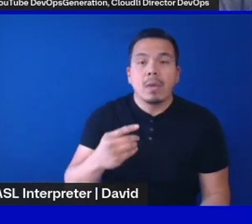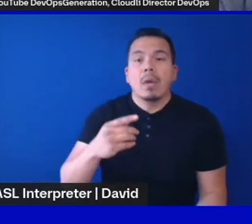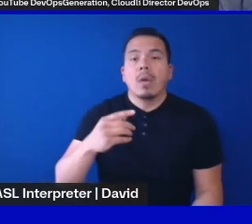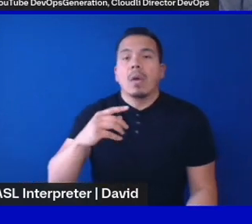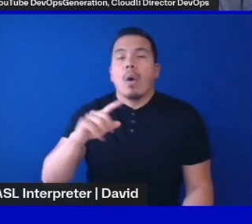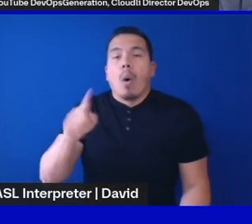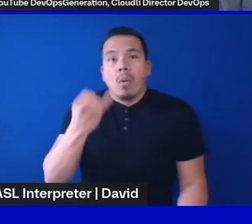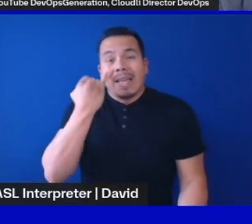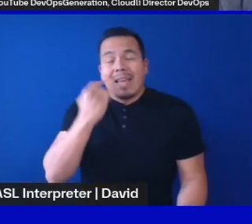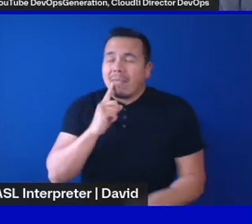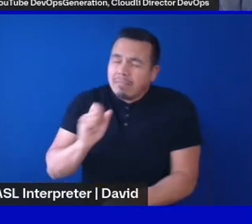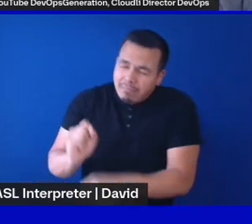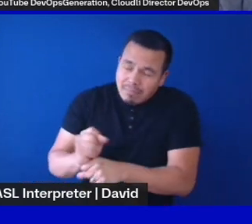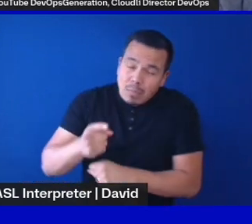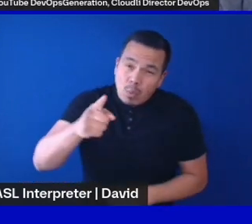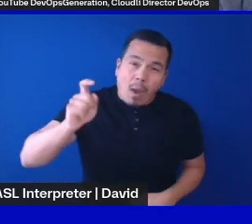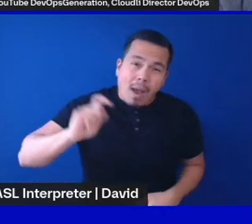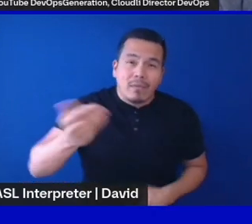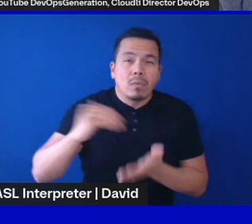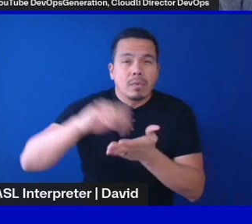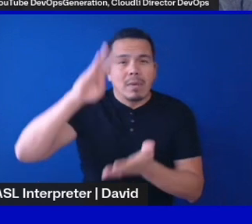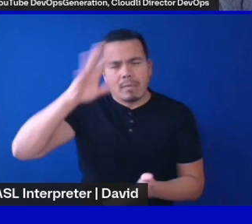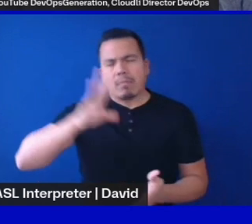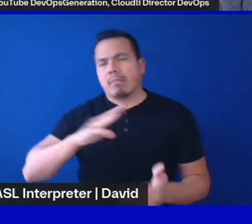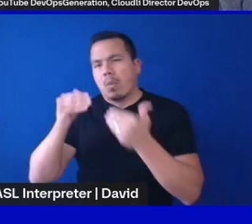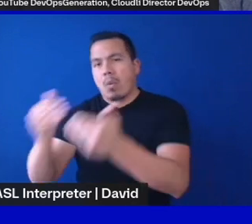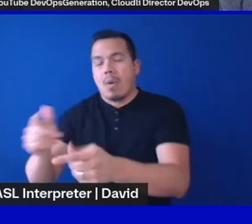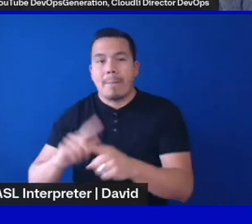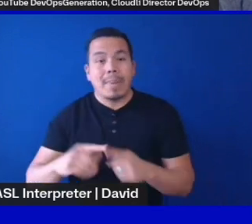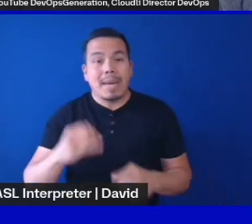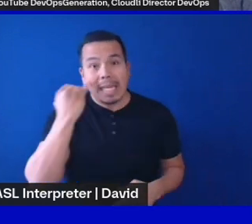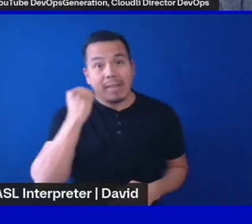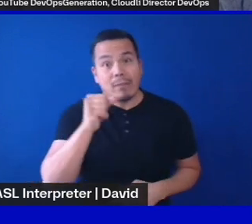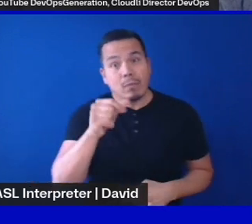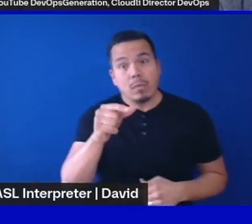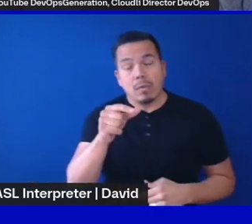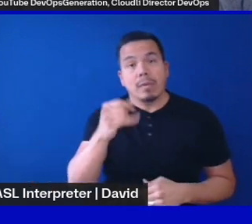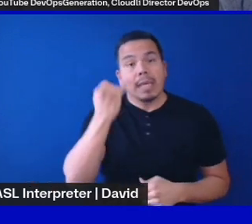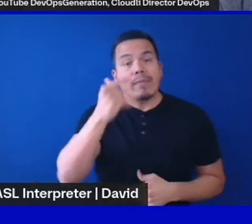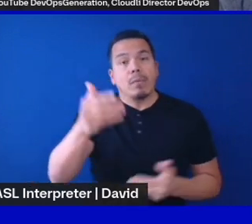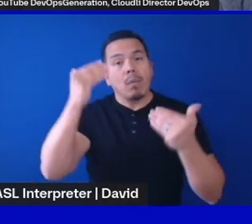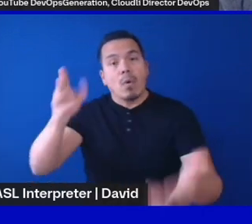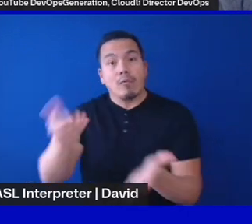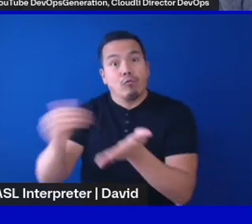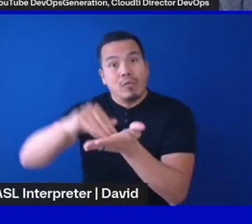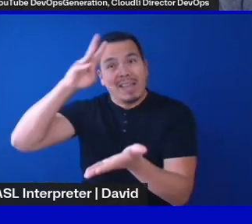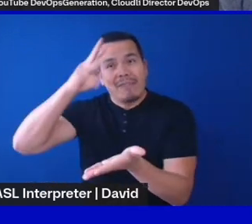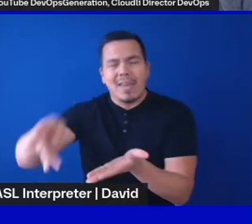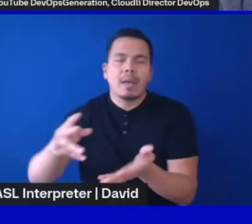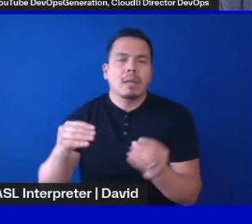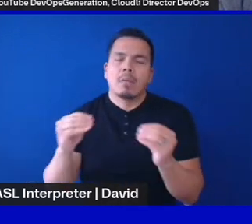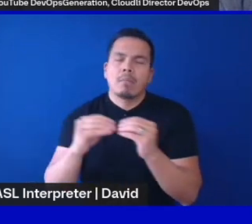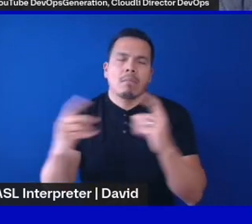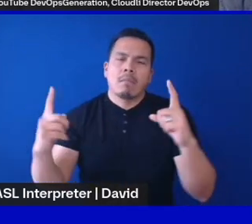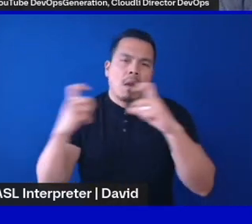you're creating a new software and system that has to be maintained into the future. And the bigger the system, the more costly the